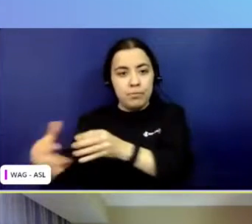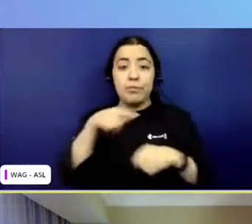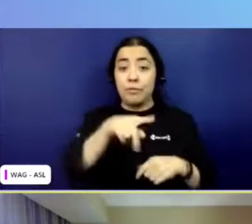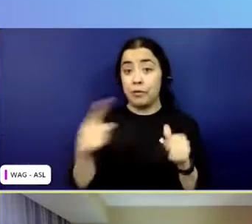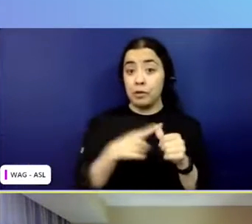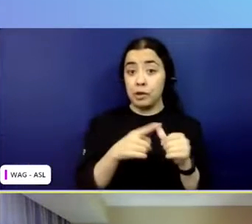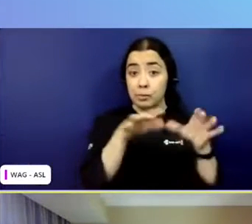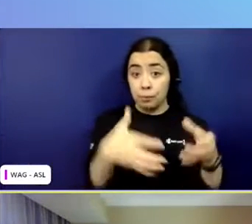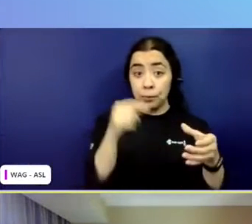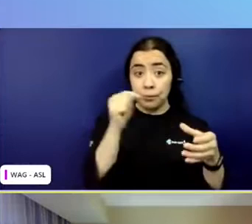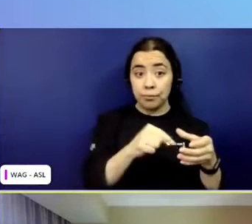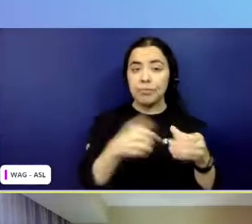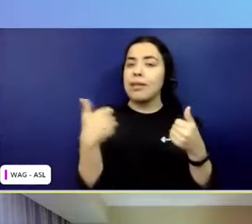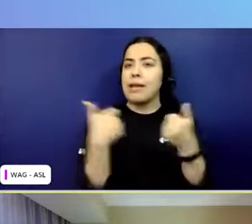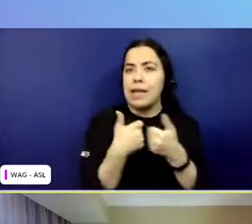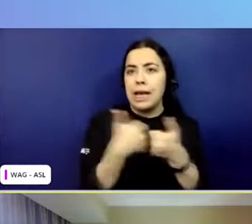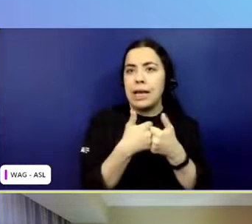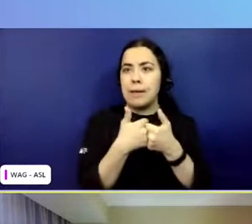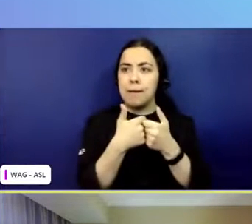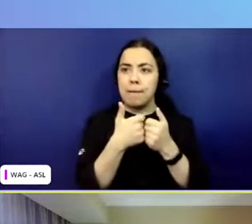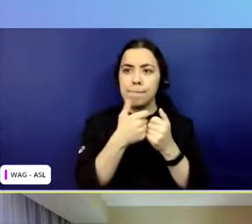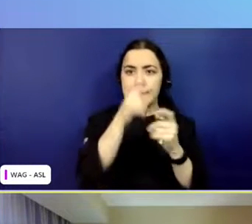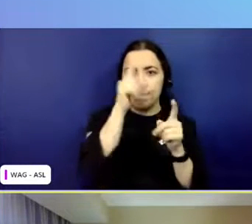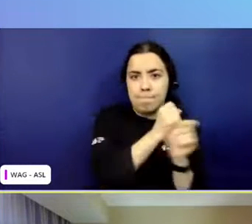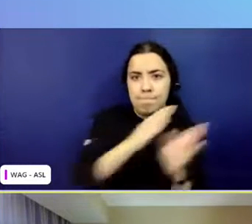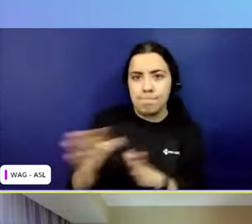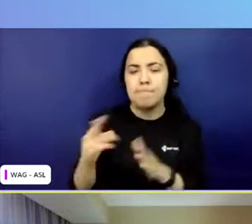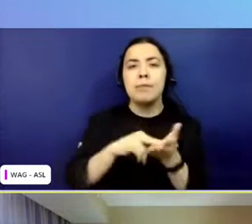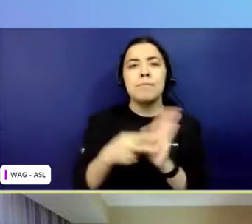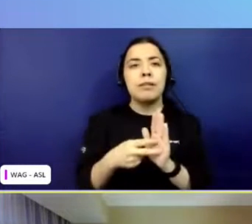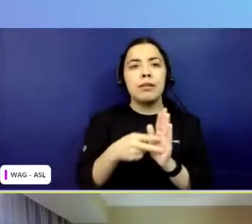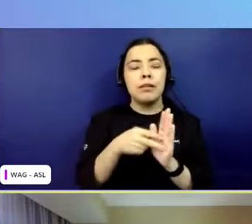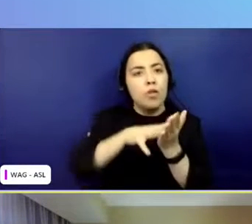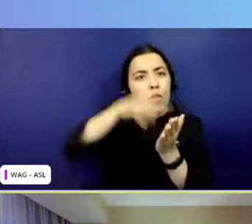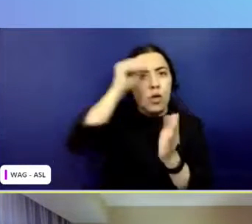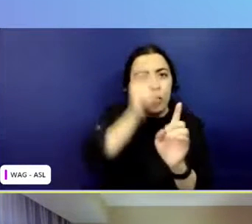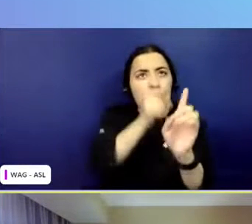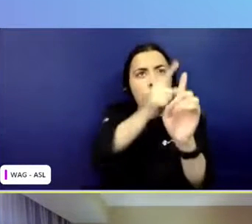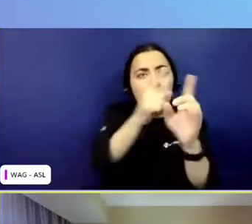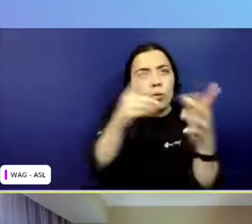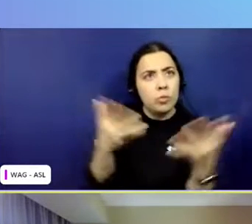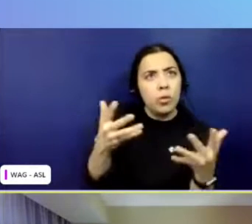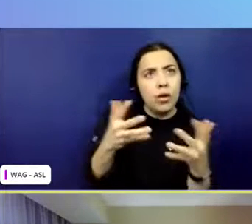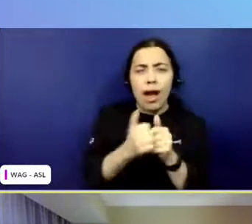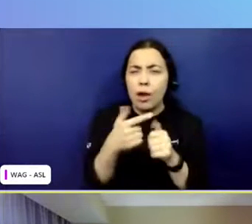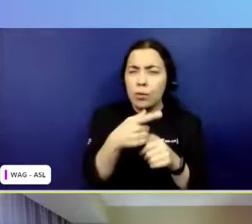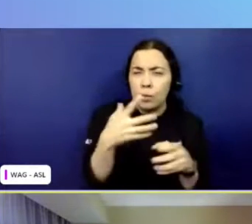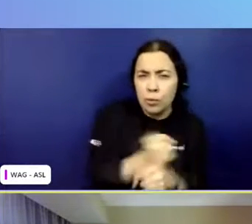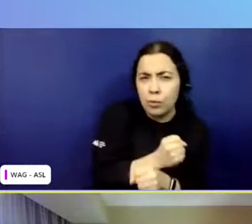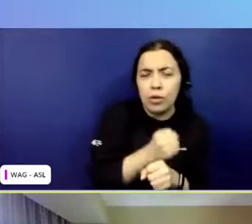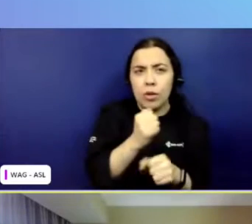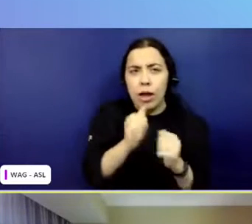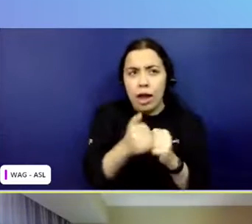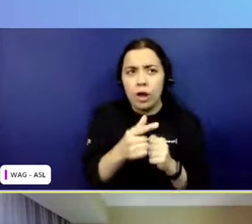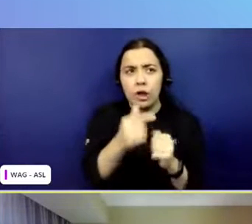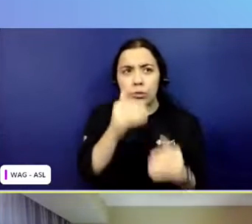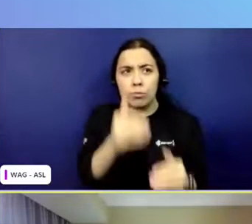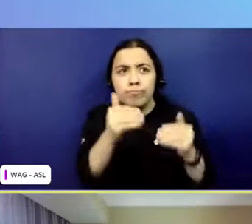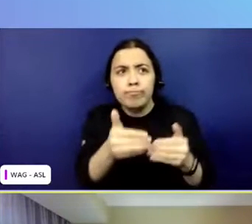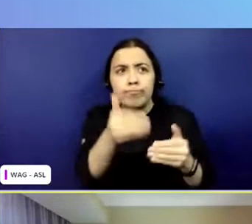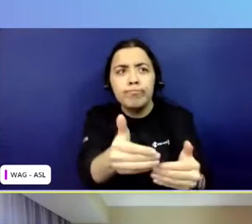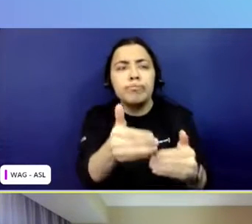Number one, the game mechanics, which specify the learning goals and how players win or progress, like earning